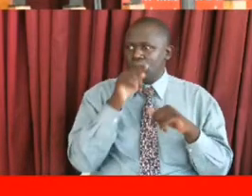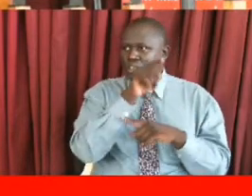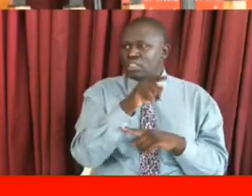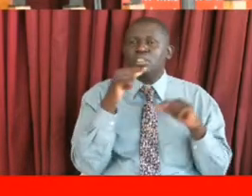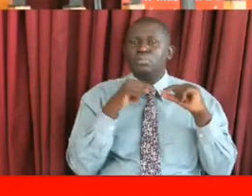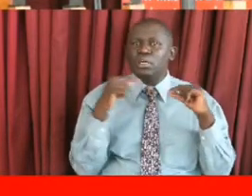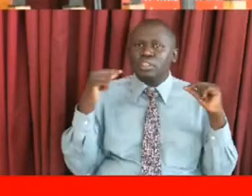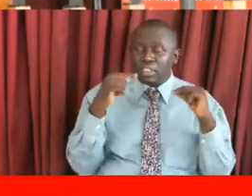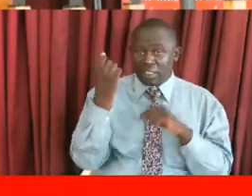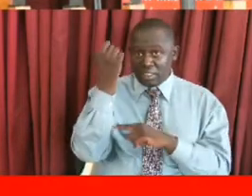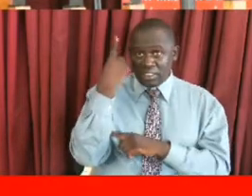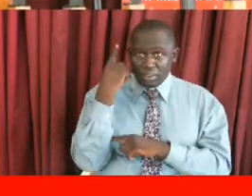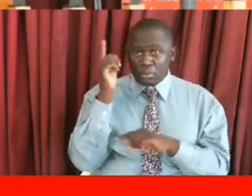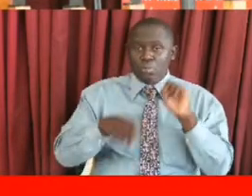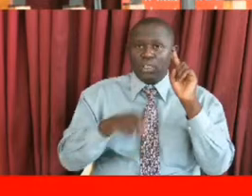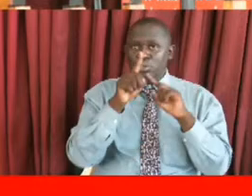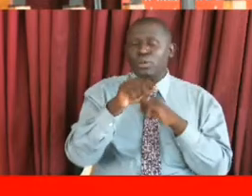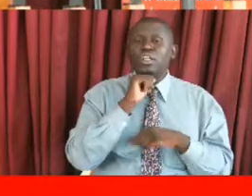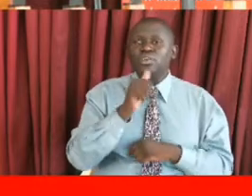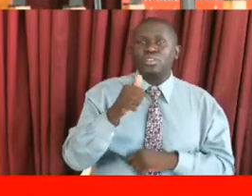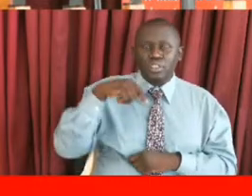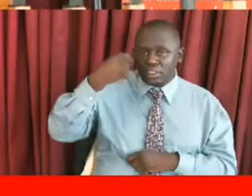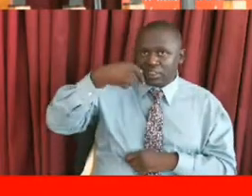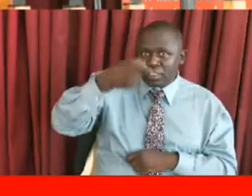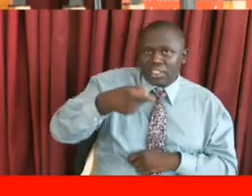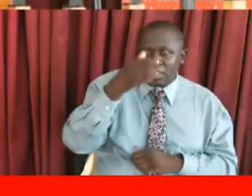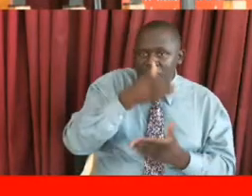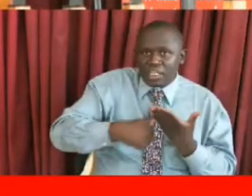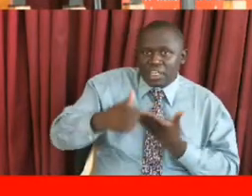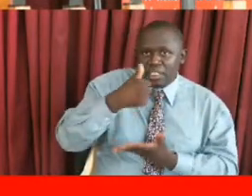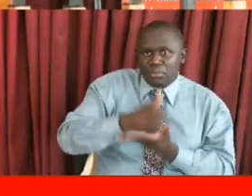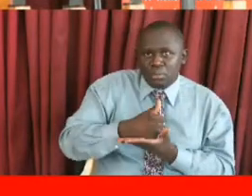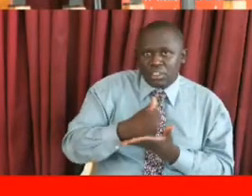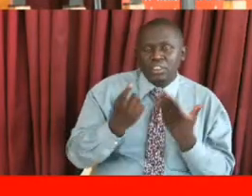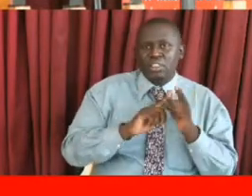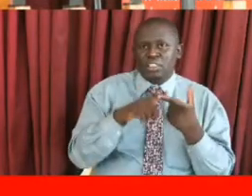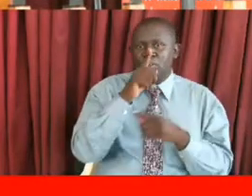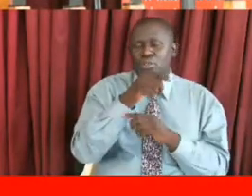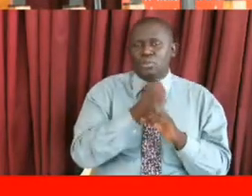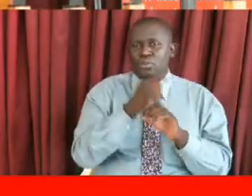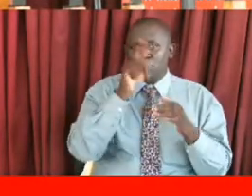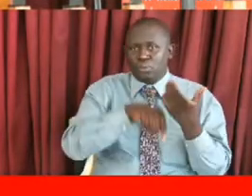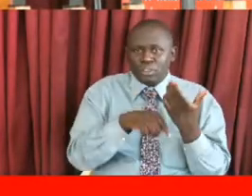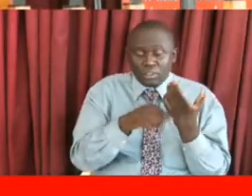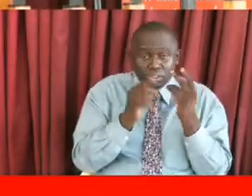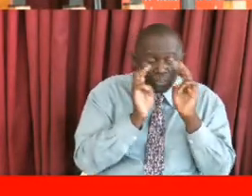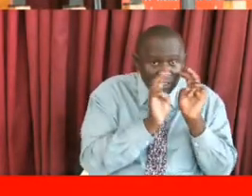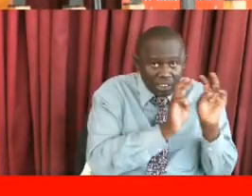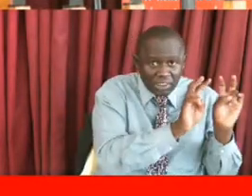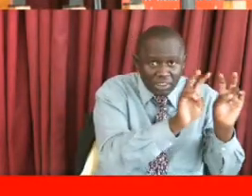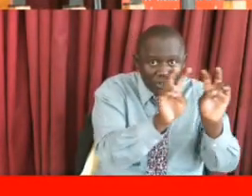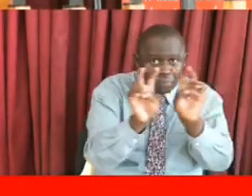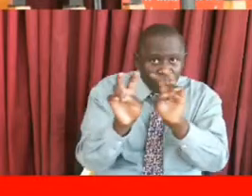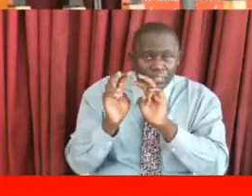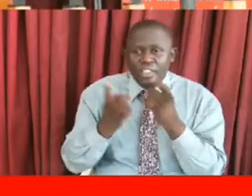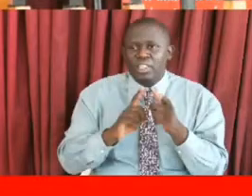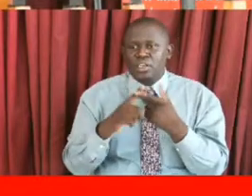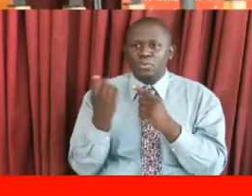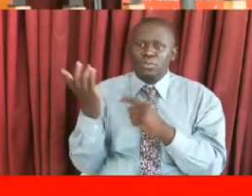good but you're not saying amen you are window shopping in chch you go back home